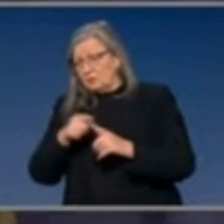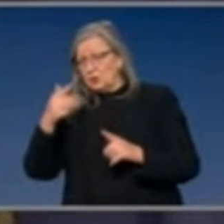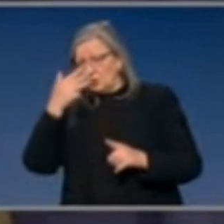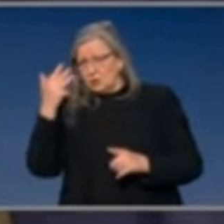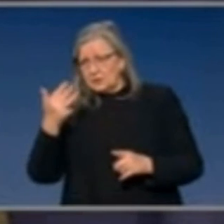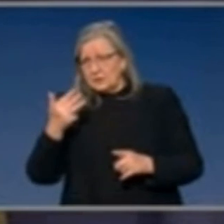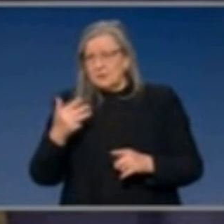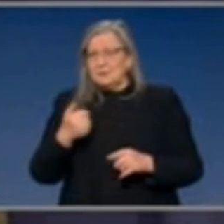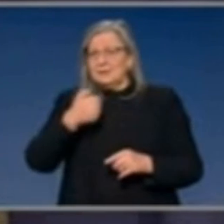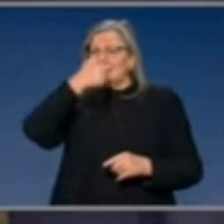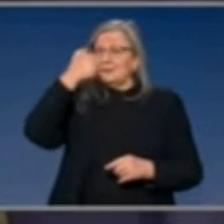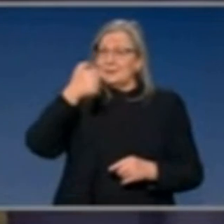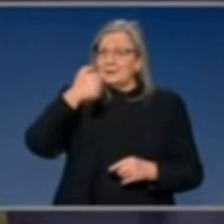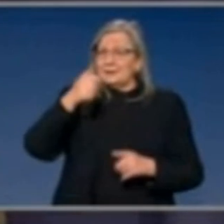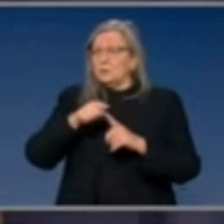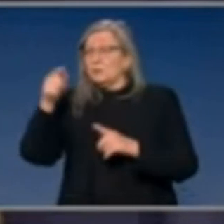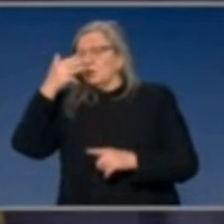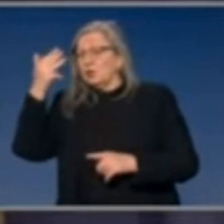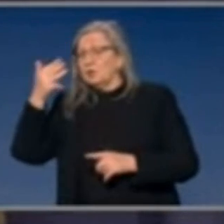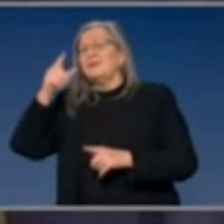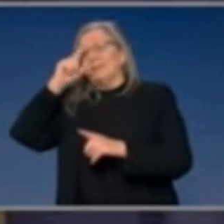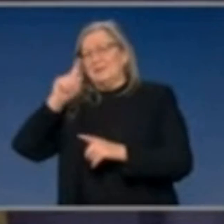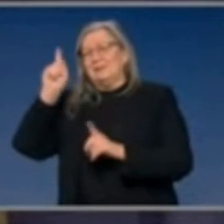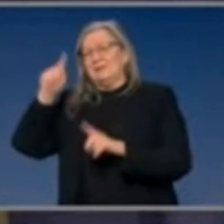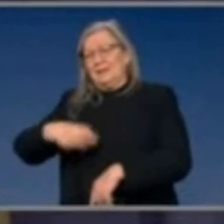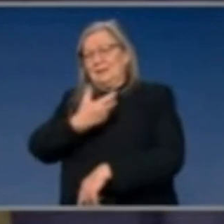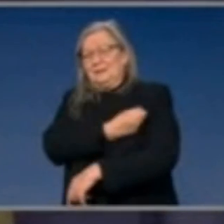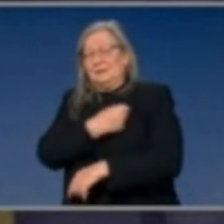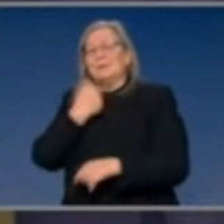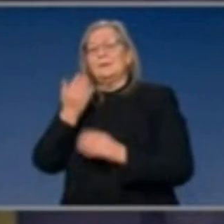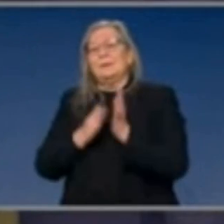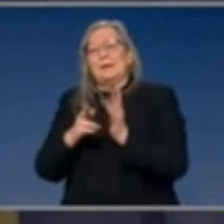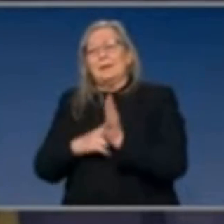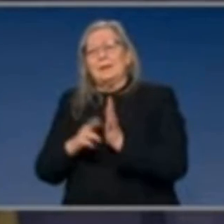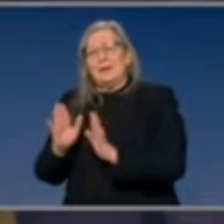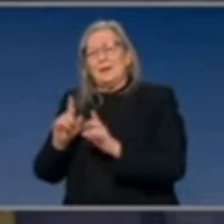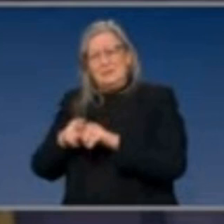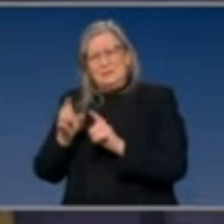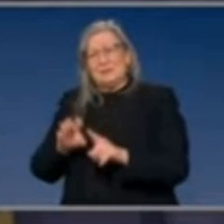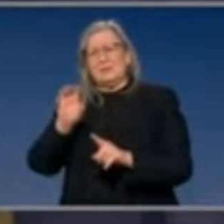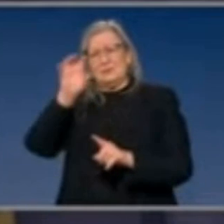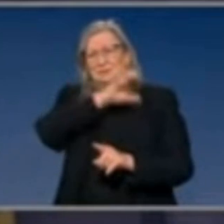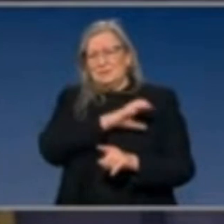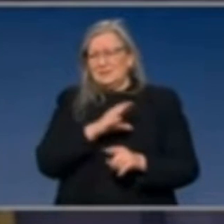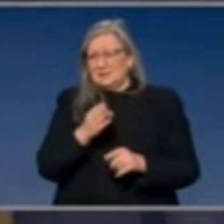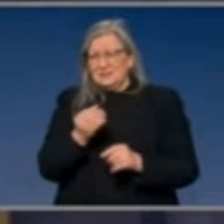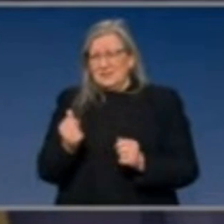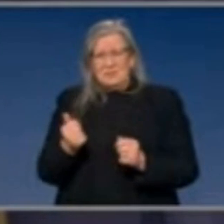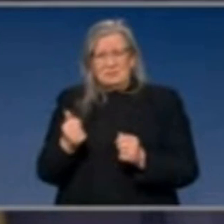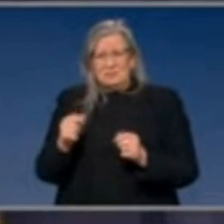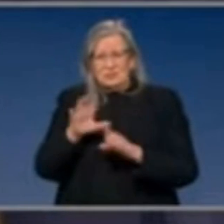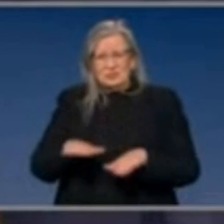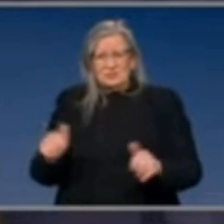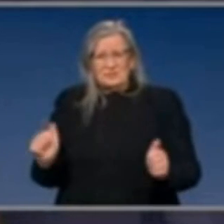their eligibility starts from Monday, and across the various jurisdictions, some of those kids have already been getting vaccinated. So I